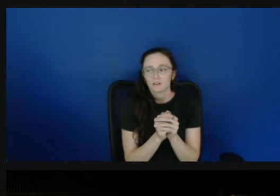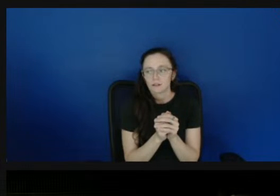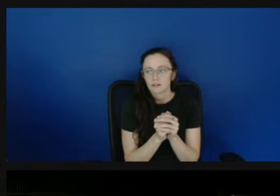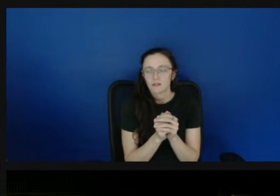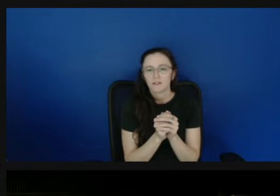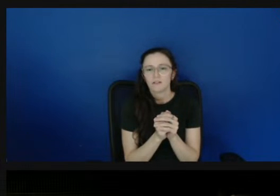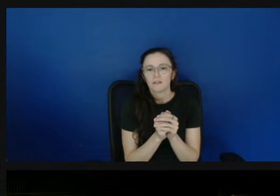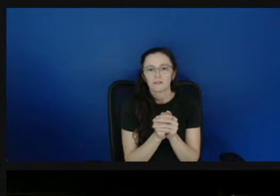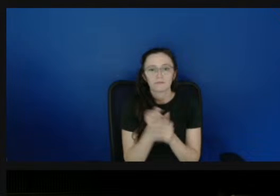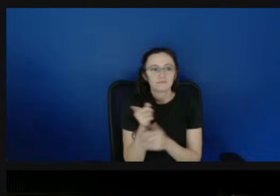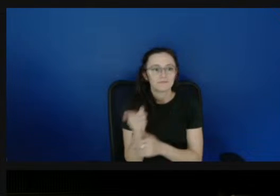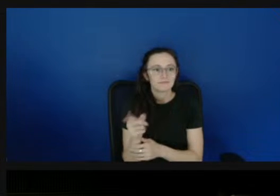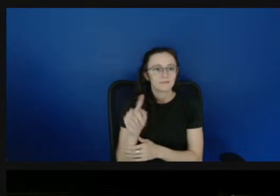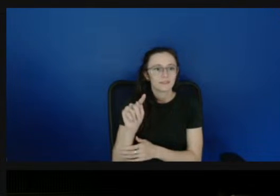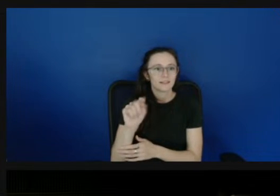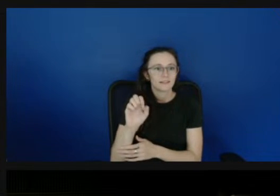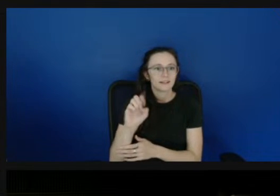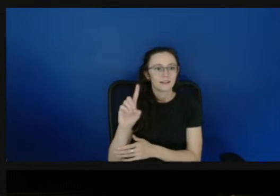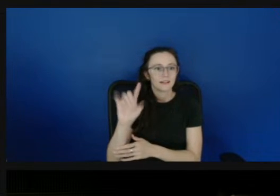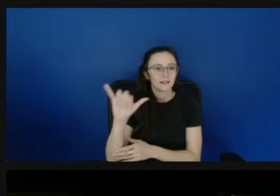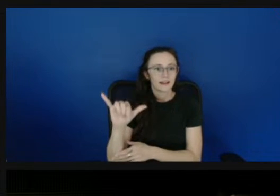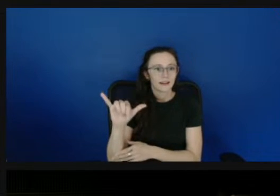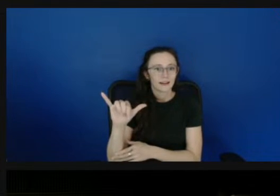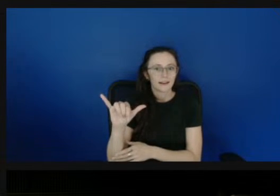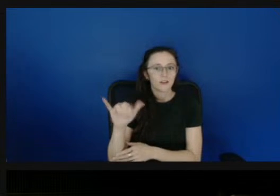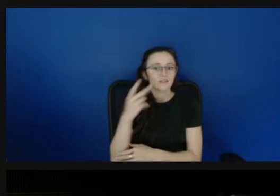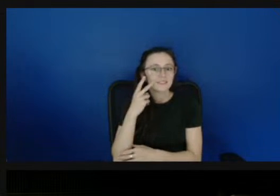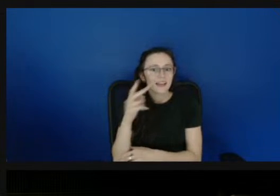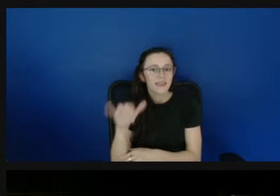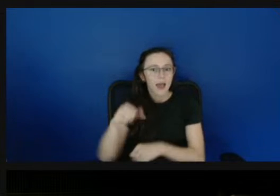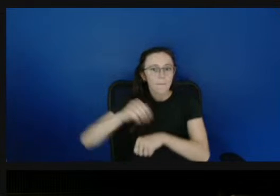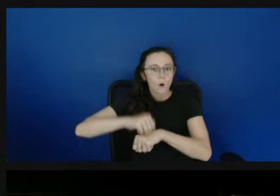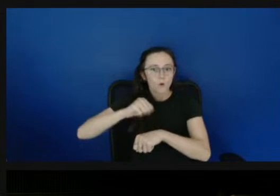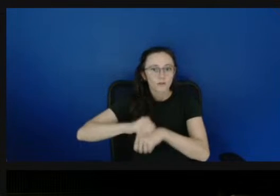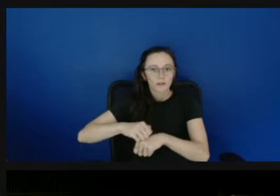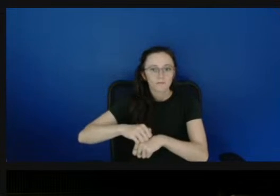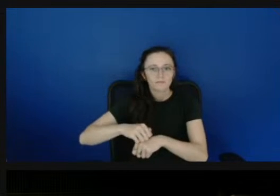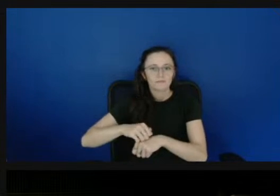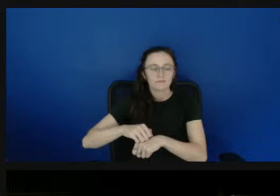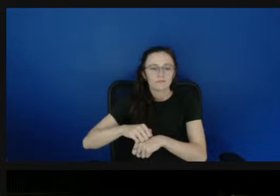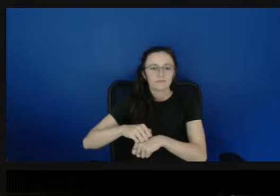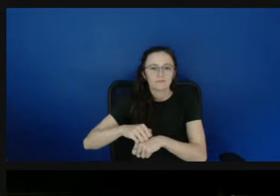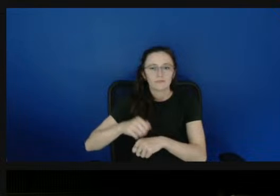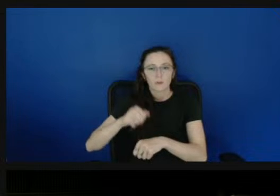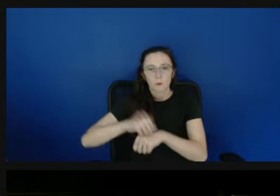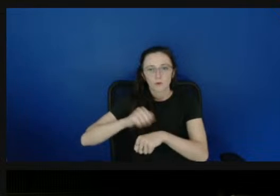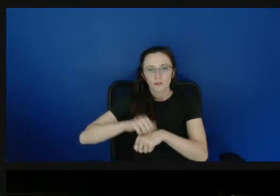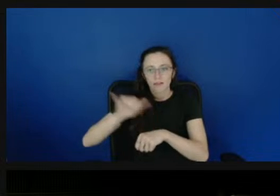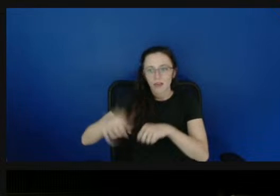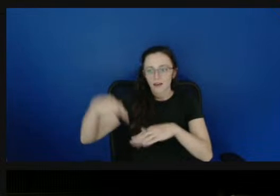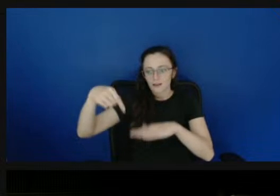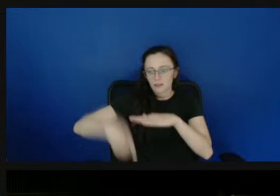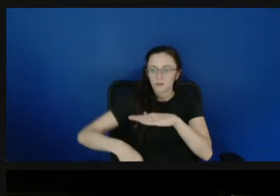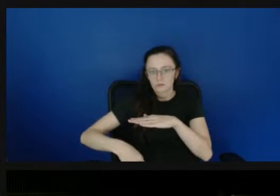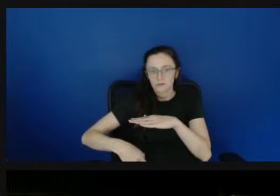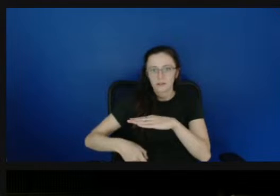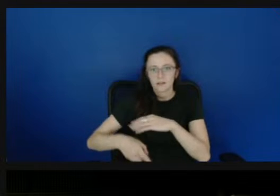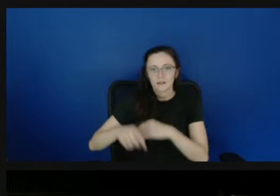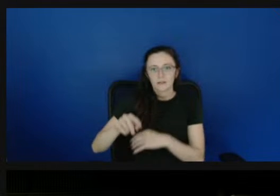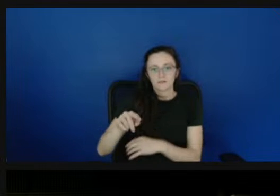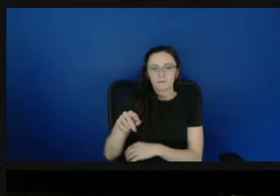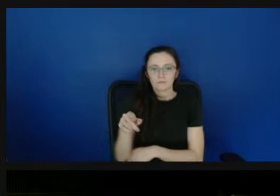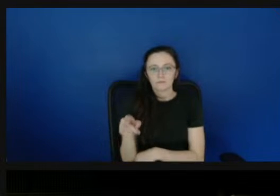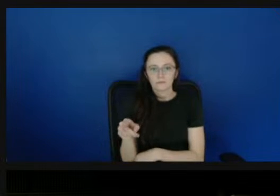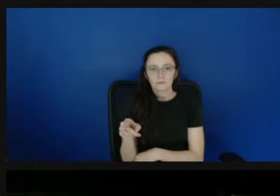There's Teddy right there, and there's that boulder. That's the fatal boulder, the impact zone,